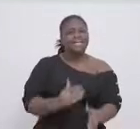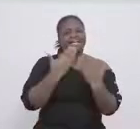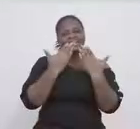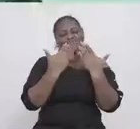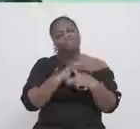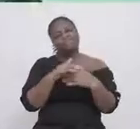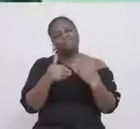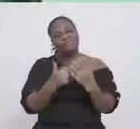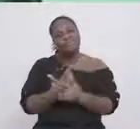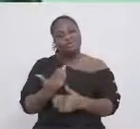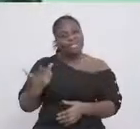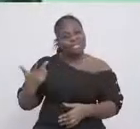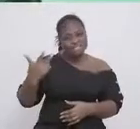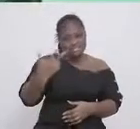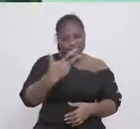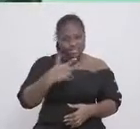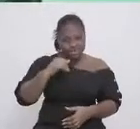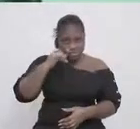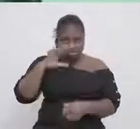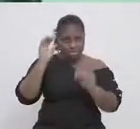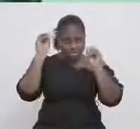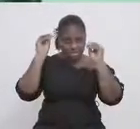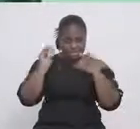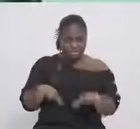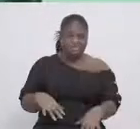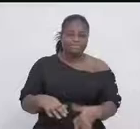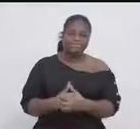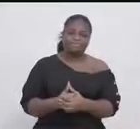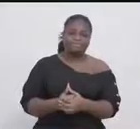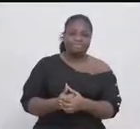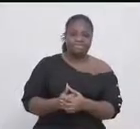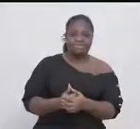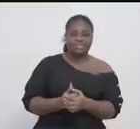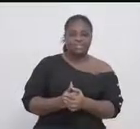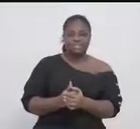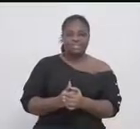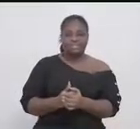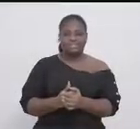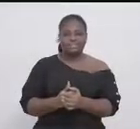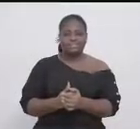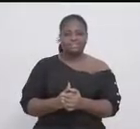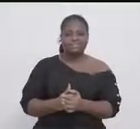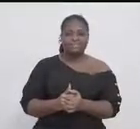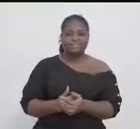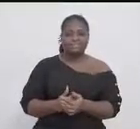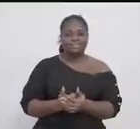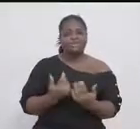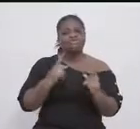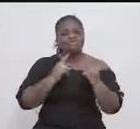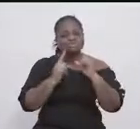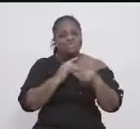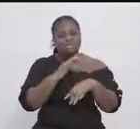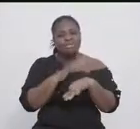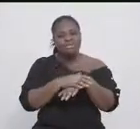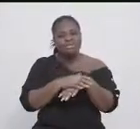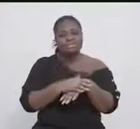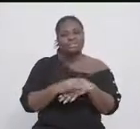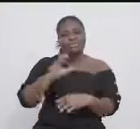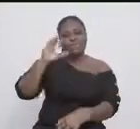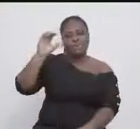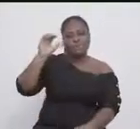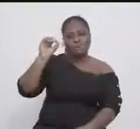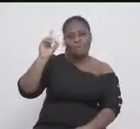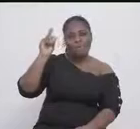founder of the Ghana Code Club, teacher, and Florence Tofa, founder of the Mobile Web Ghana. We've been speaking to them on